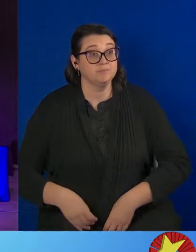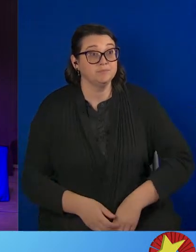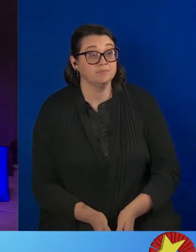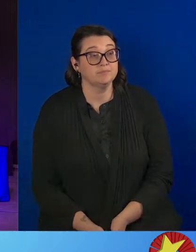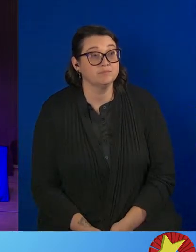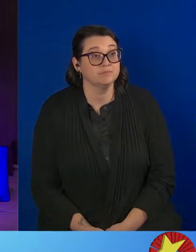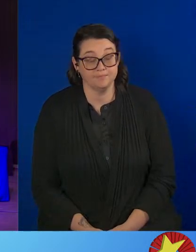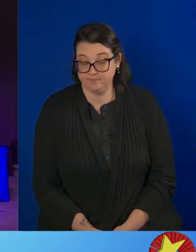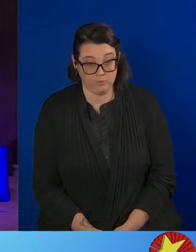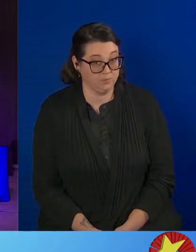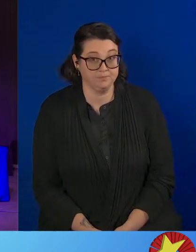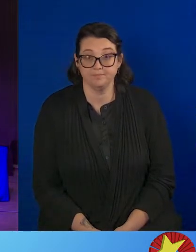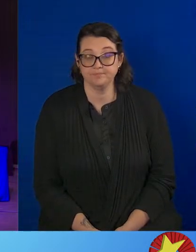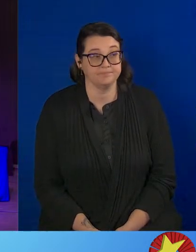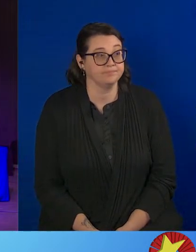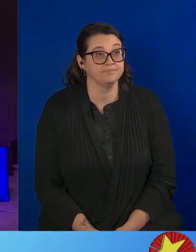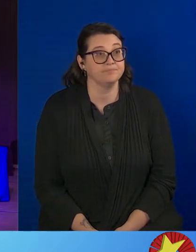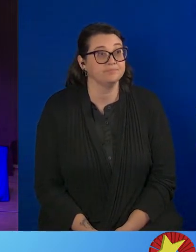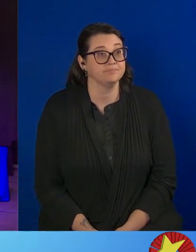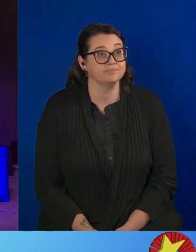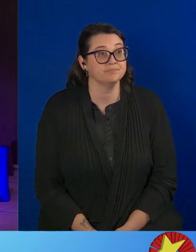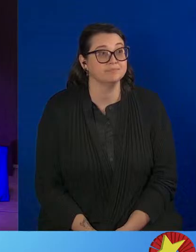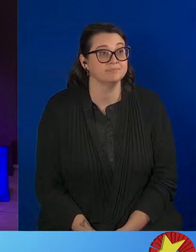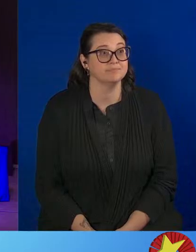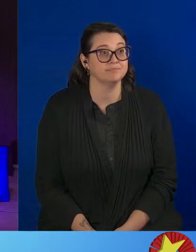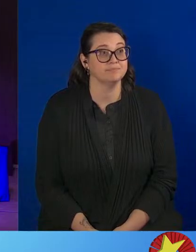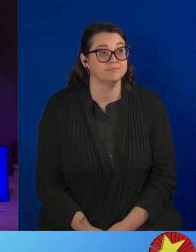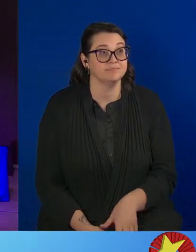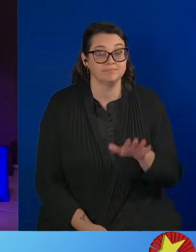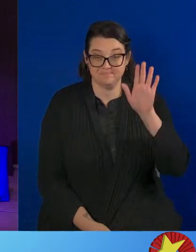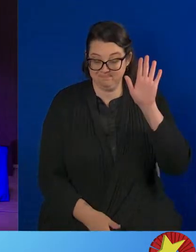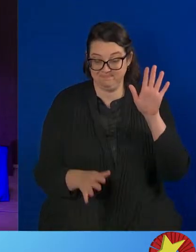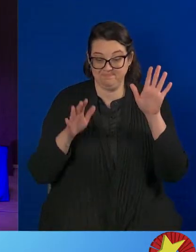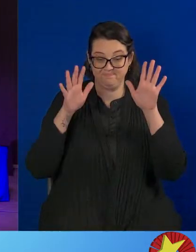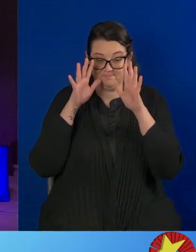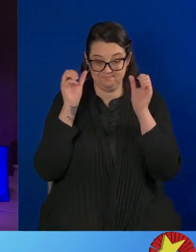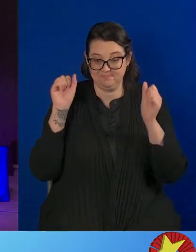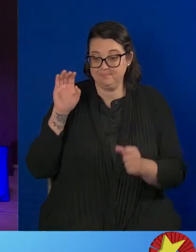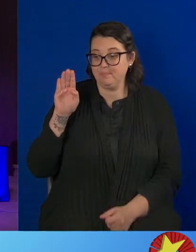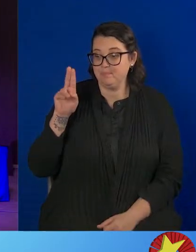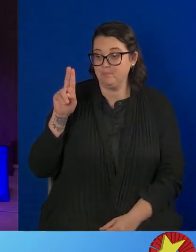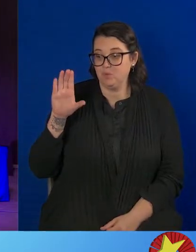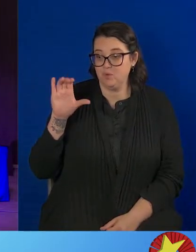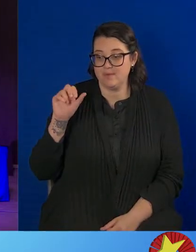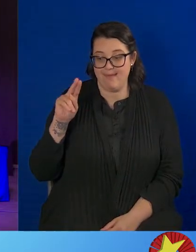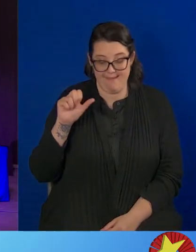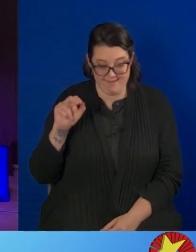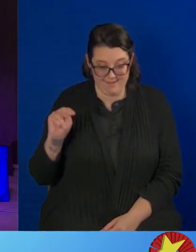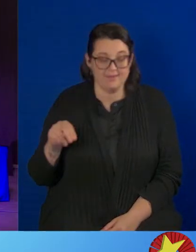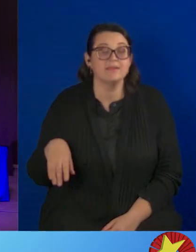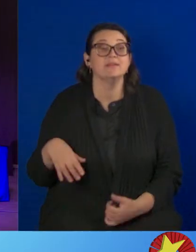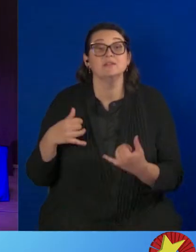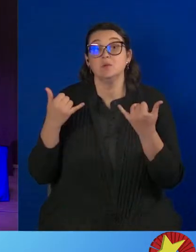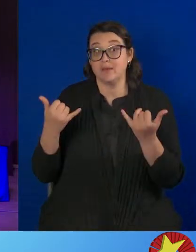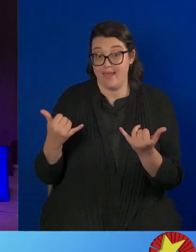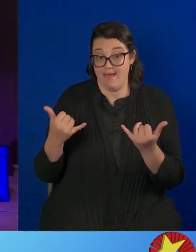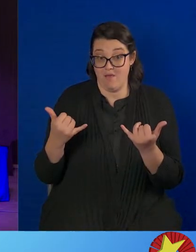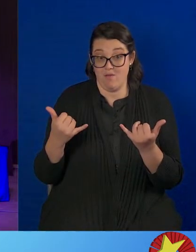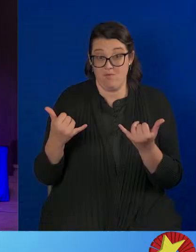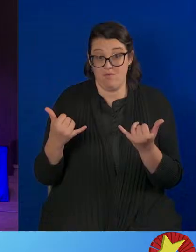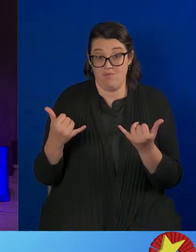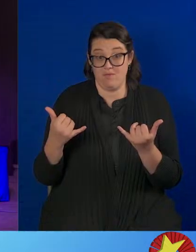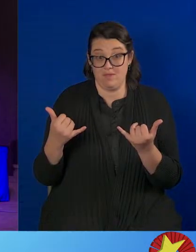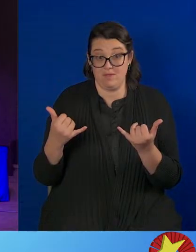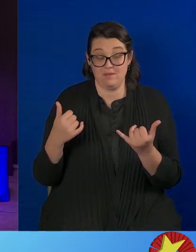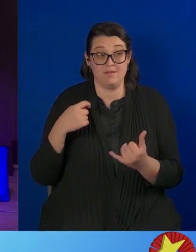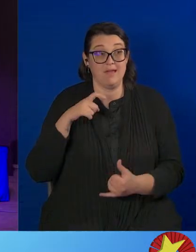I do not. Okay. I do not. This is Board Member Buchanan. So at this point of the juncture, I